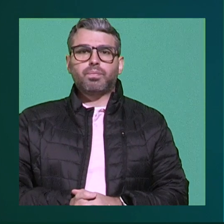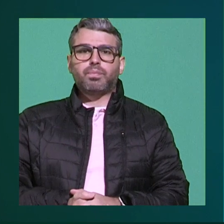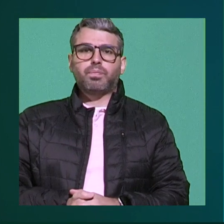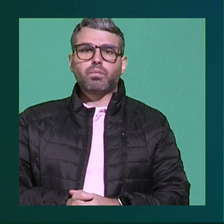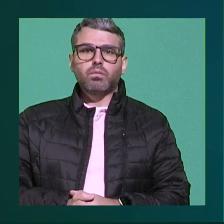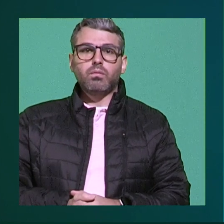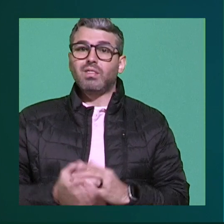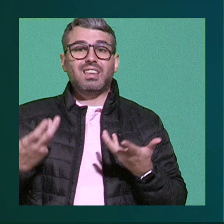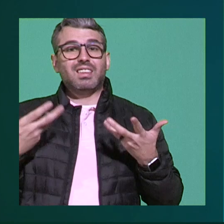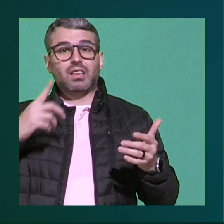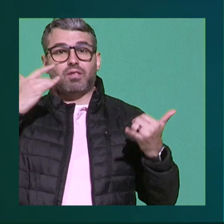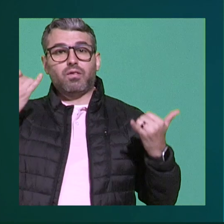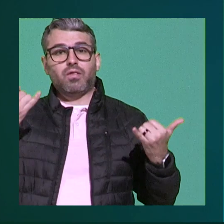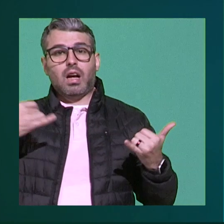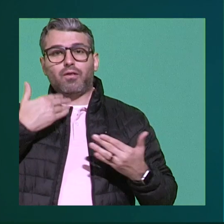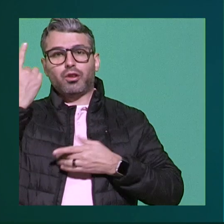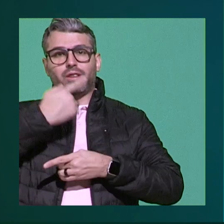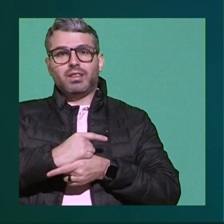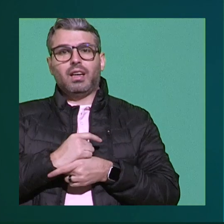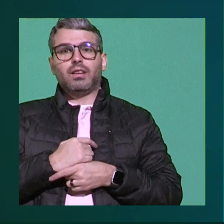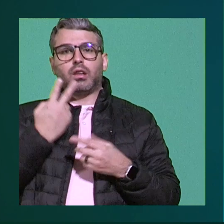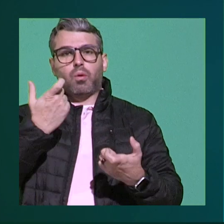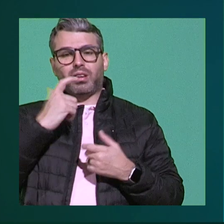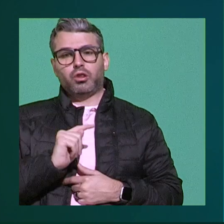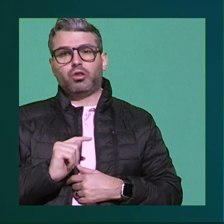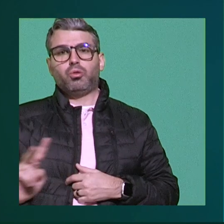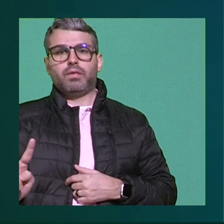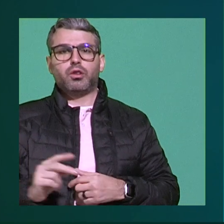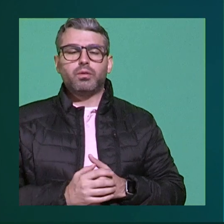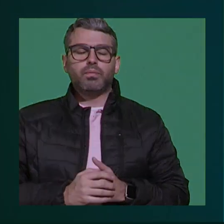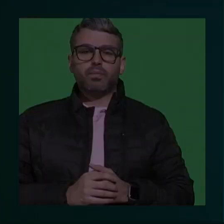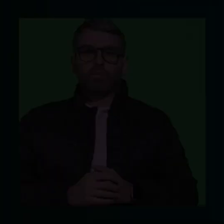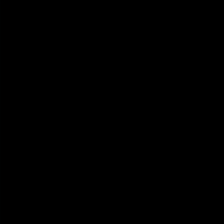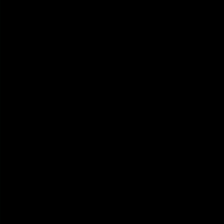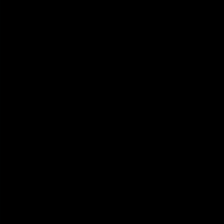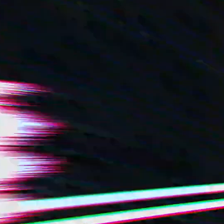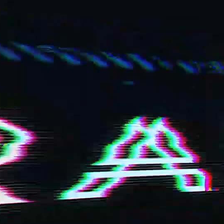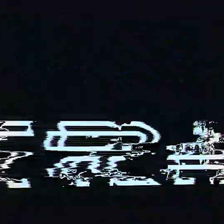That's all we have for today. Have a great day, Mustangs, and thank you for tuning into Trailvision.